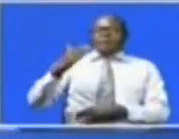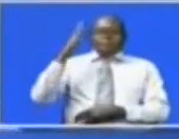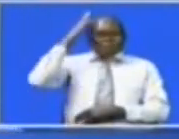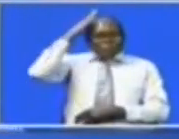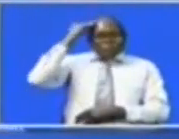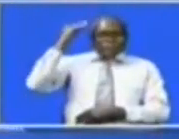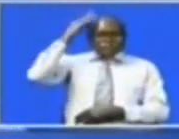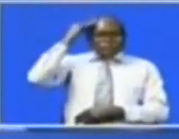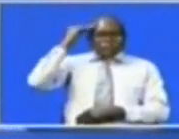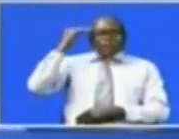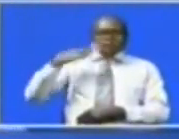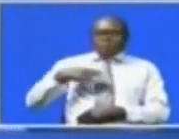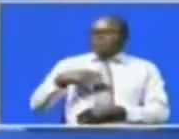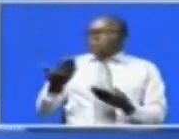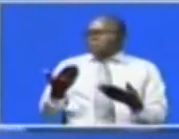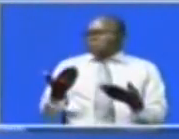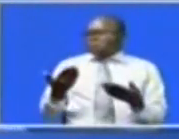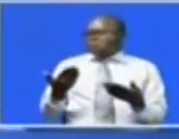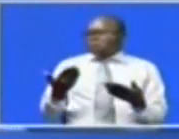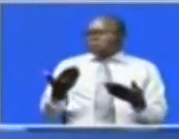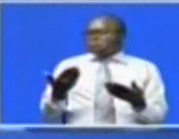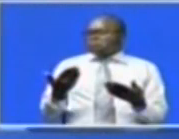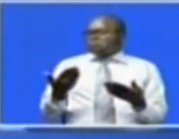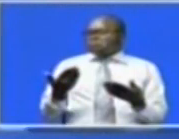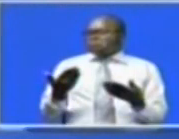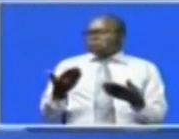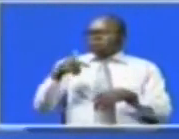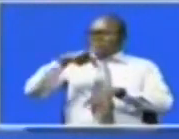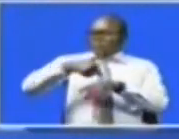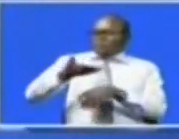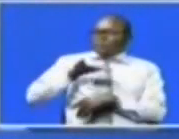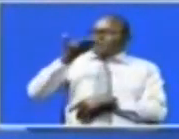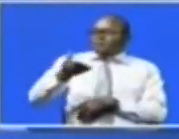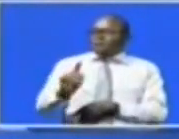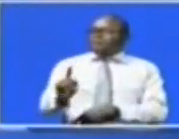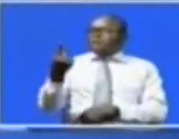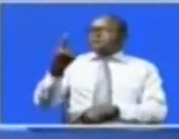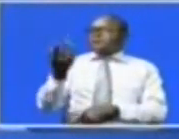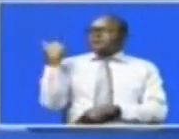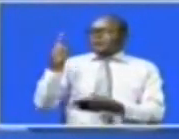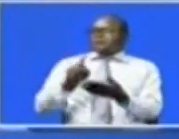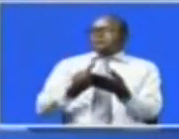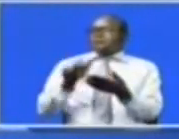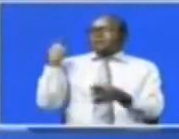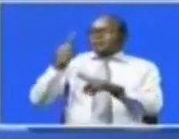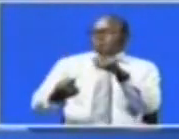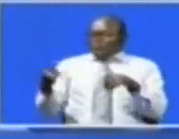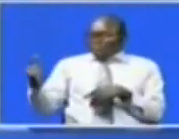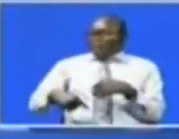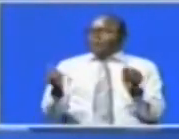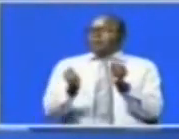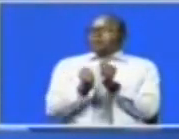that many would argue is an issue. We'll get here just as you respond. Tell me first, last year around October, there